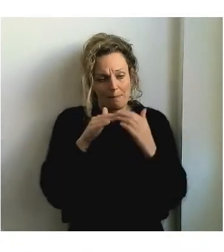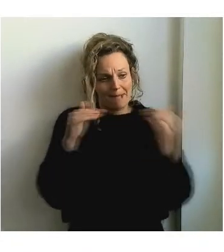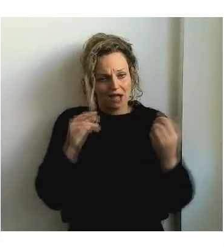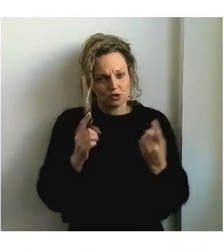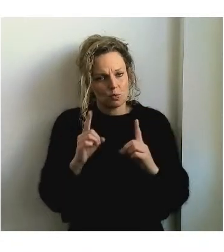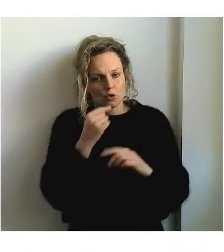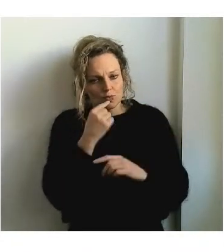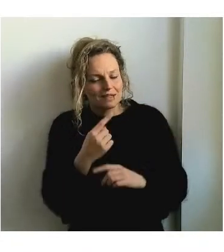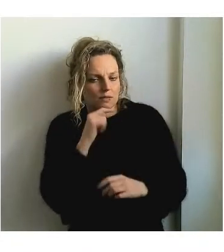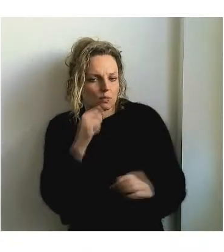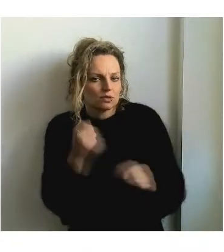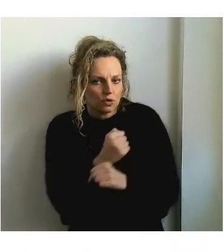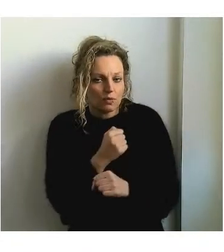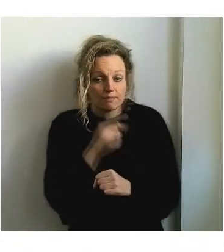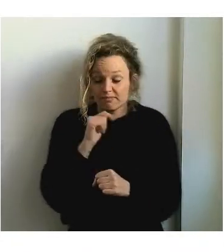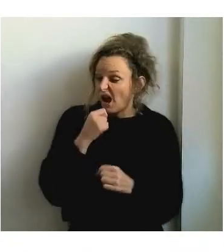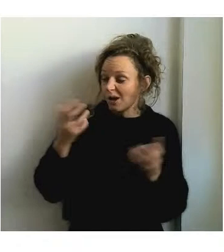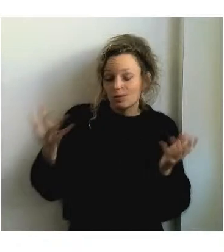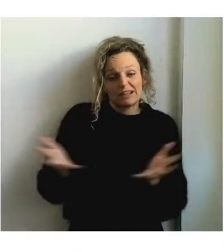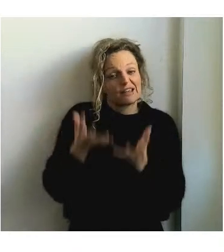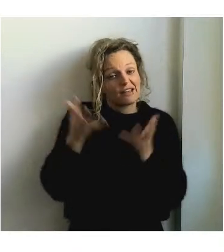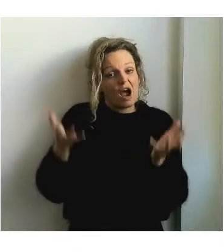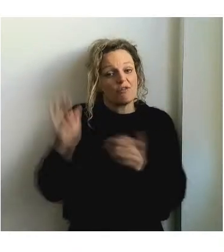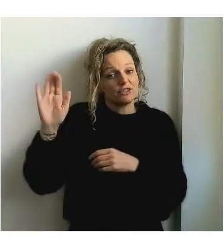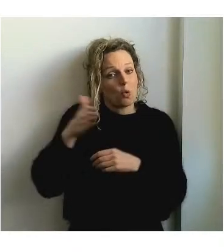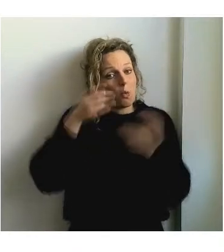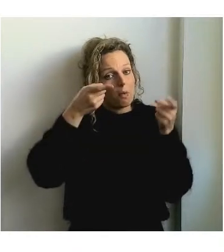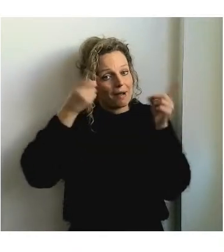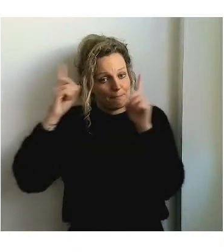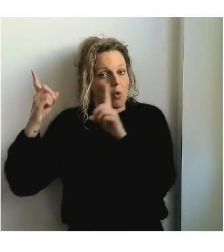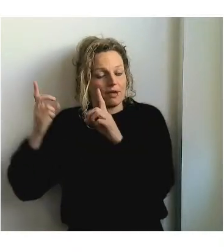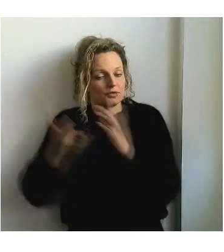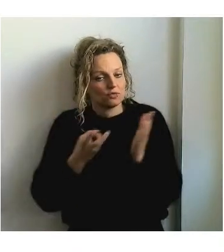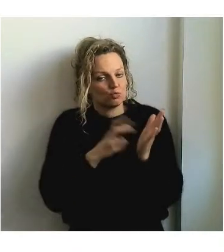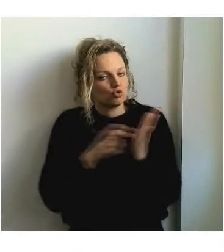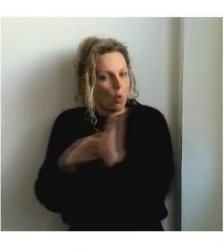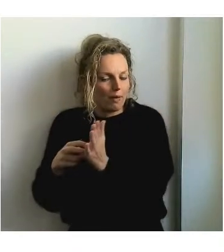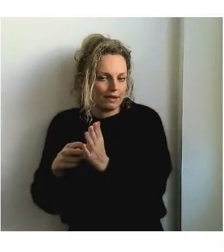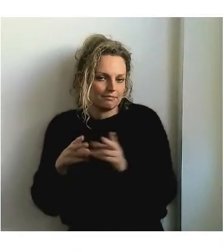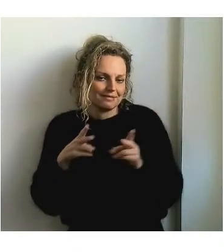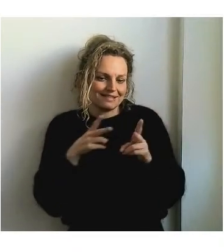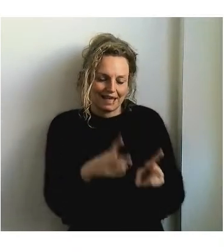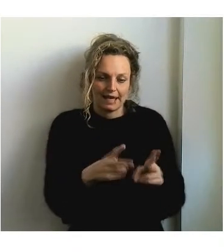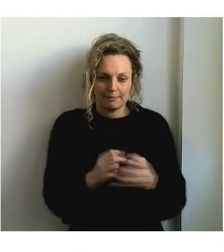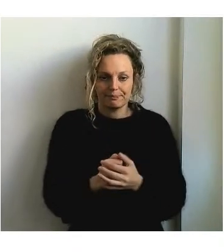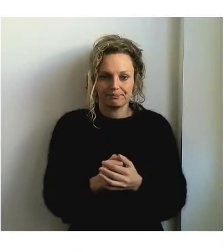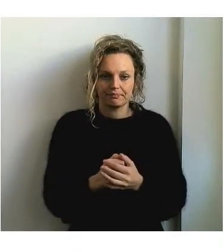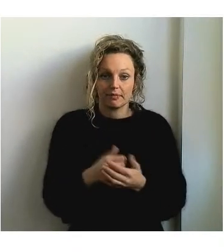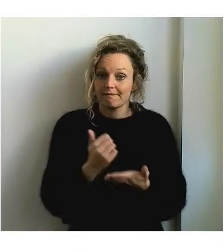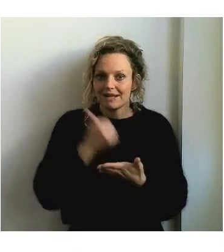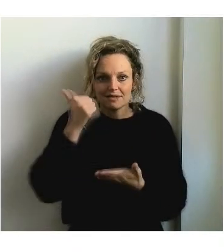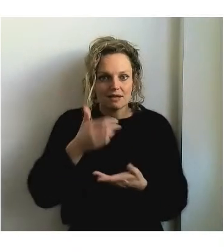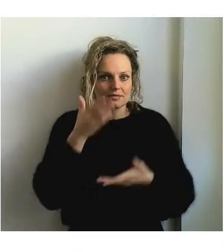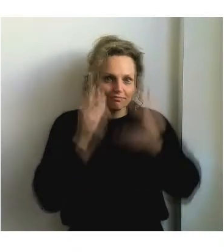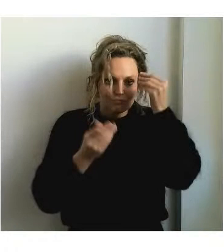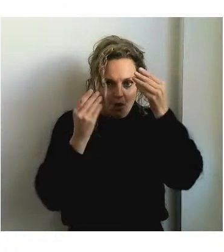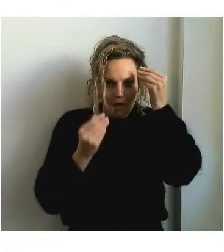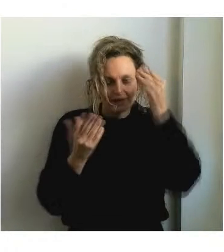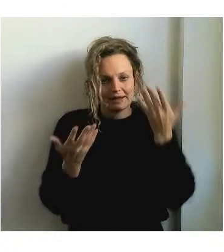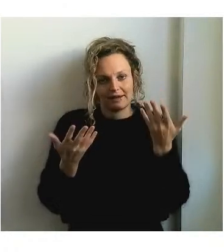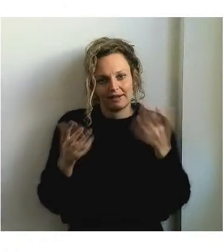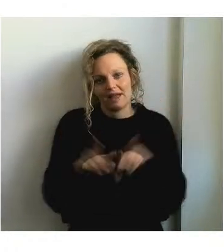of thinking about it to join the scheme. It's a great learning opportunity as well, a great opportunity to go